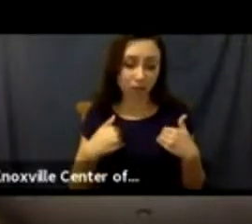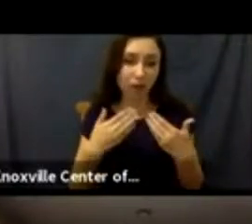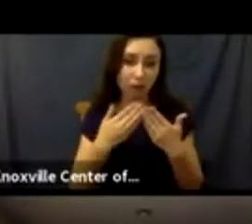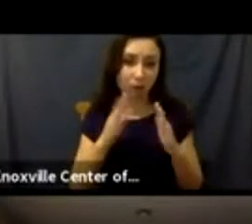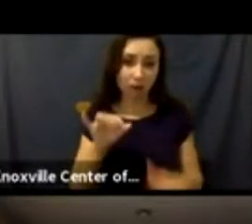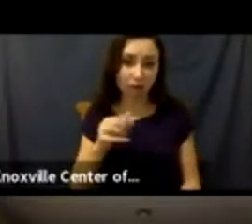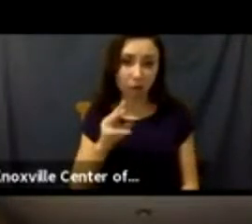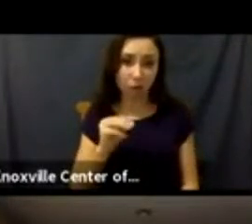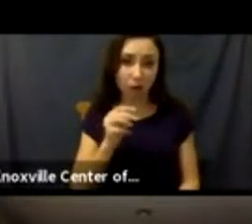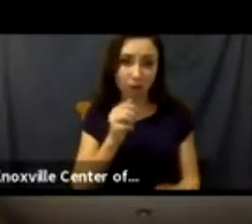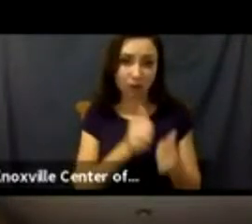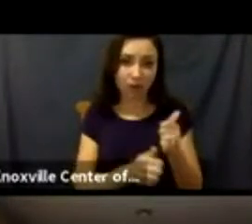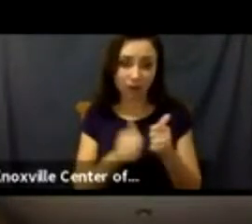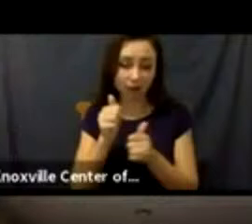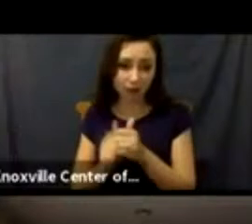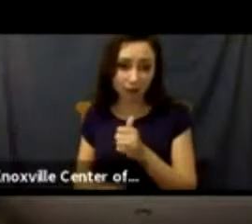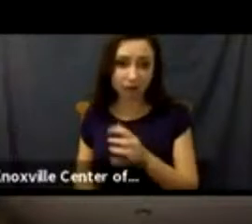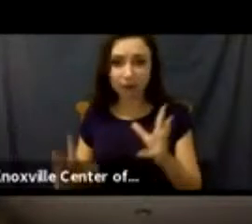meeting.